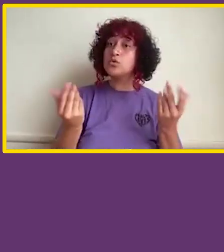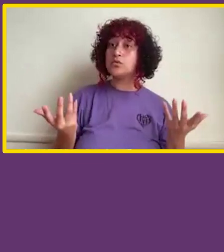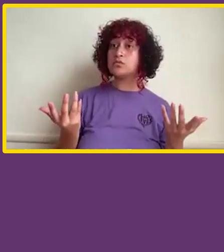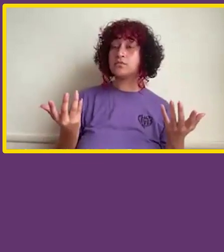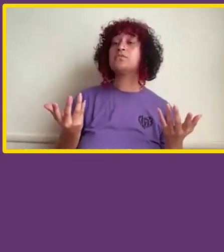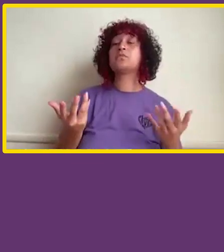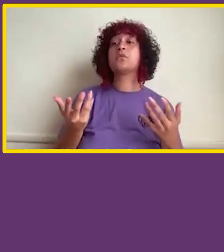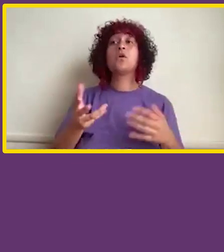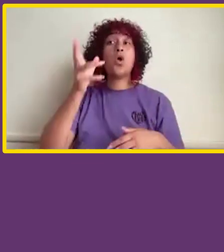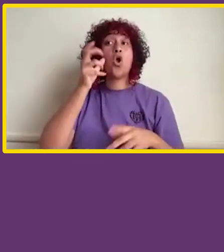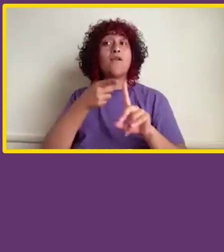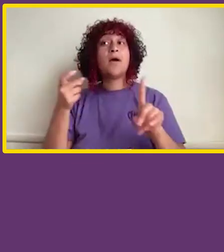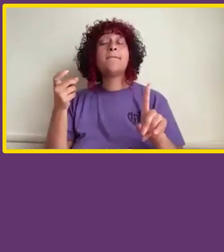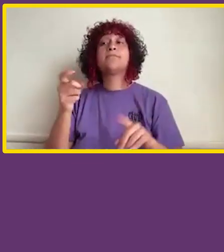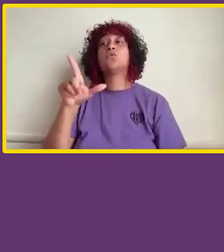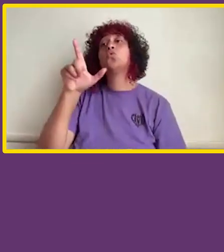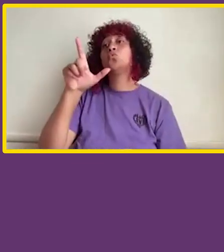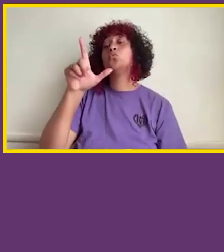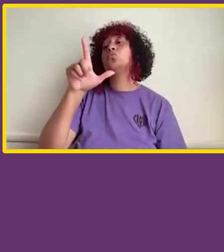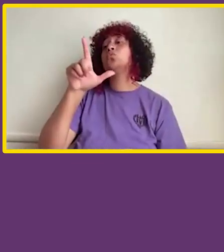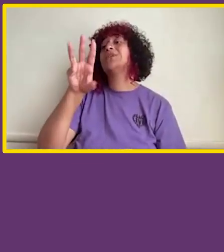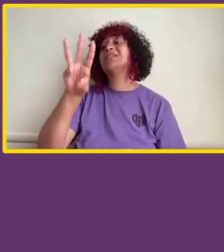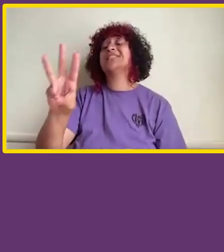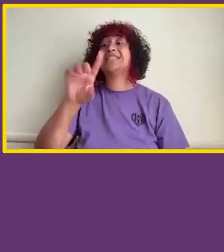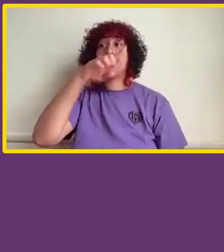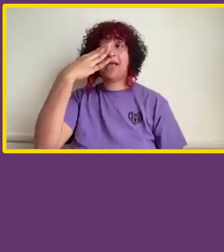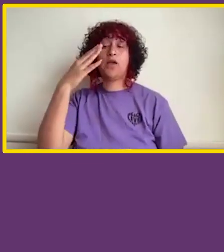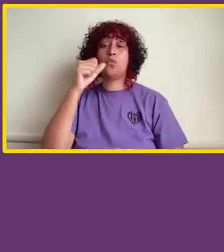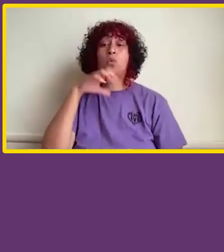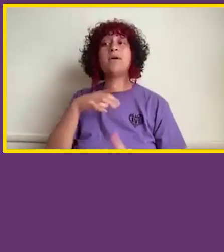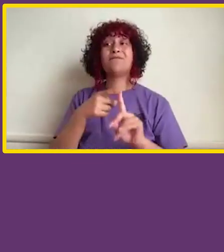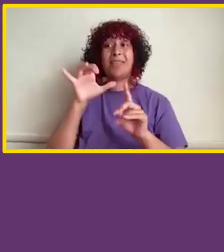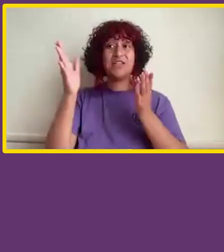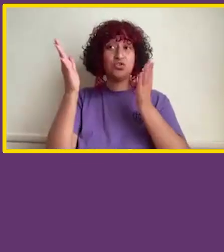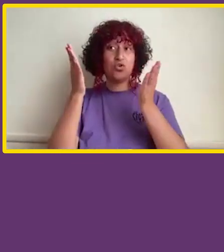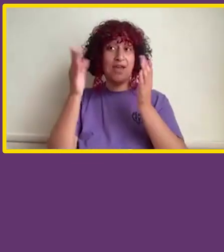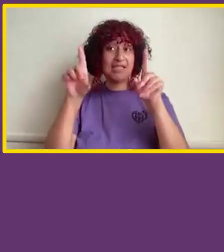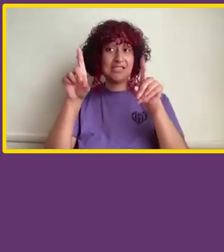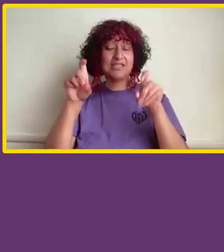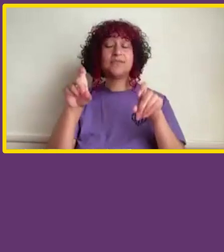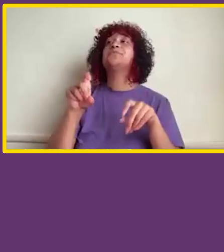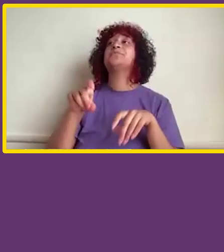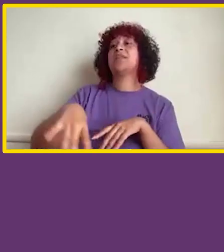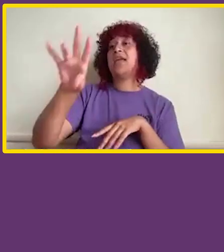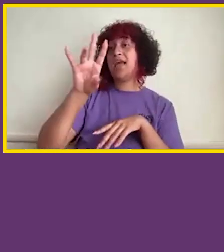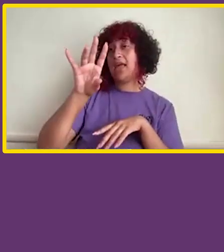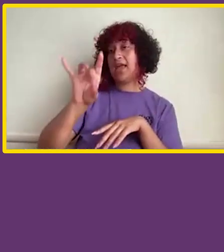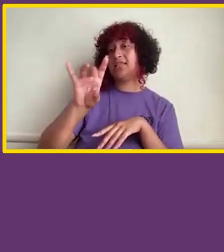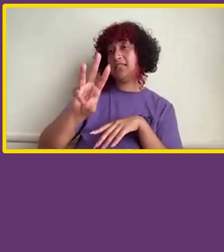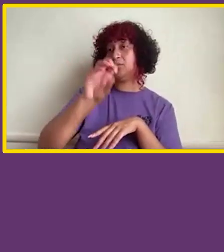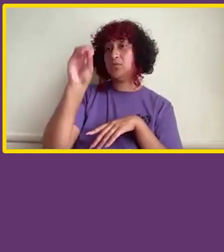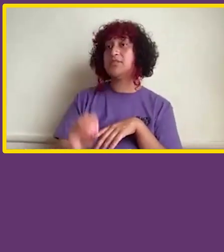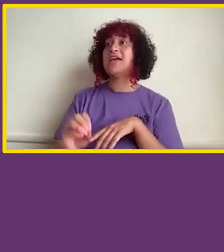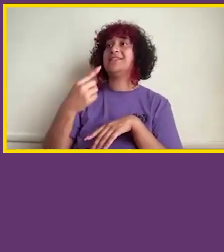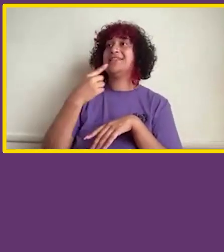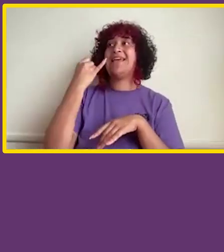women who completed our survey, 81% said, if misogynoir is noticed in a social media space, they